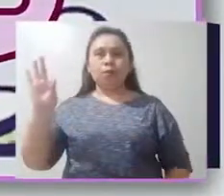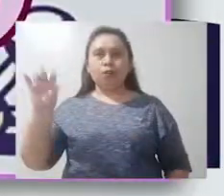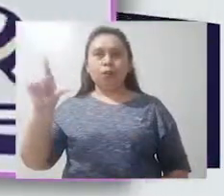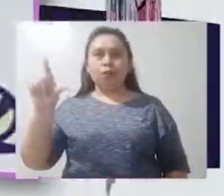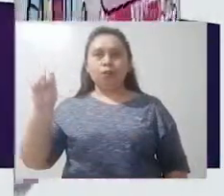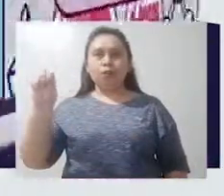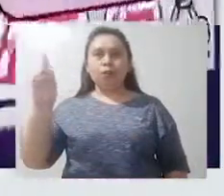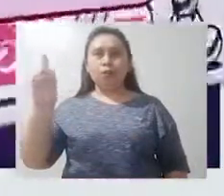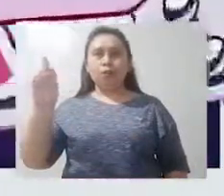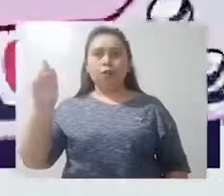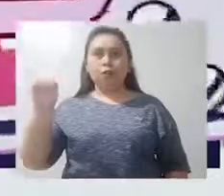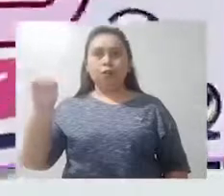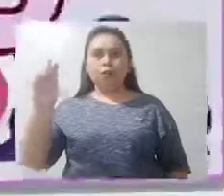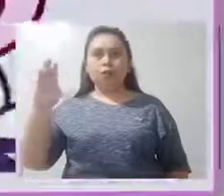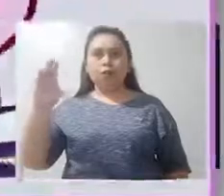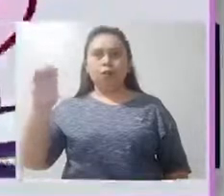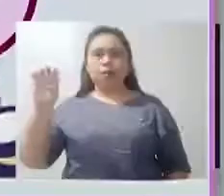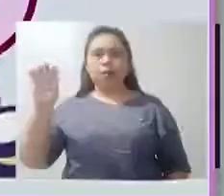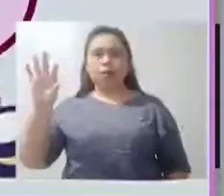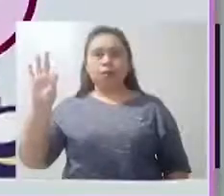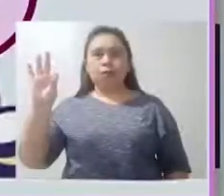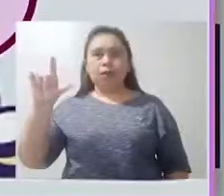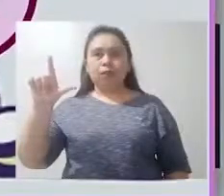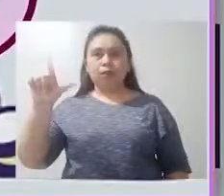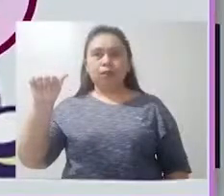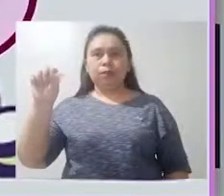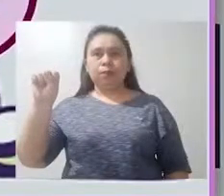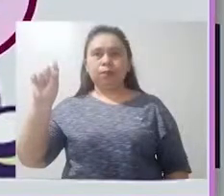Florence flask,